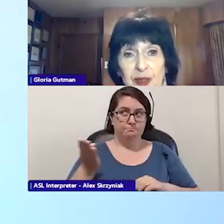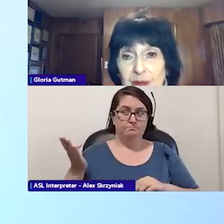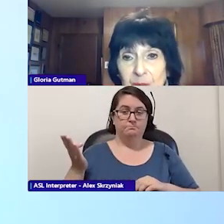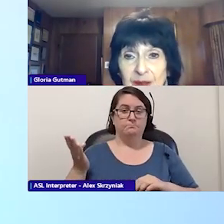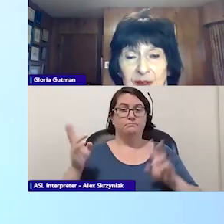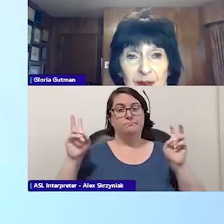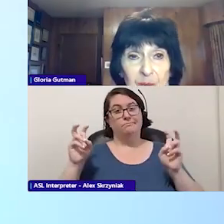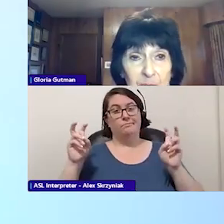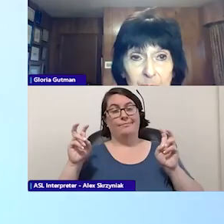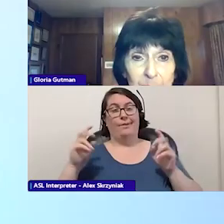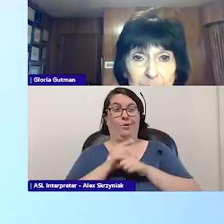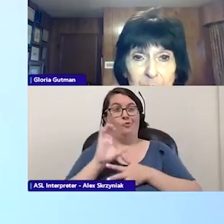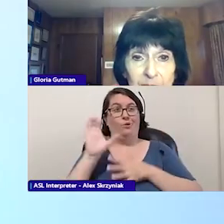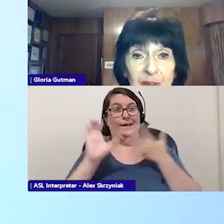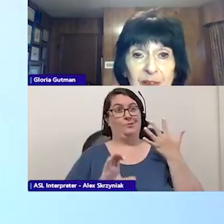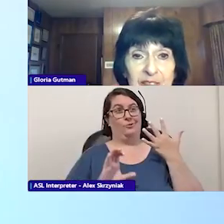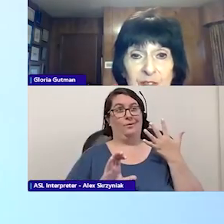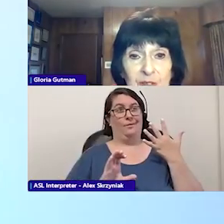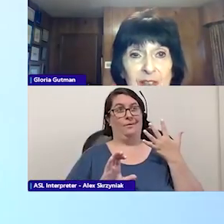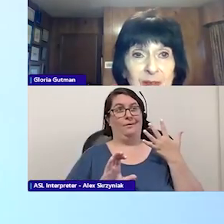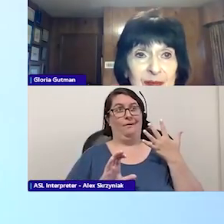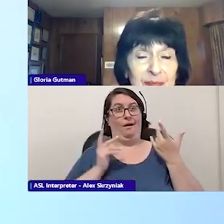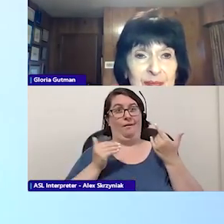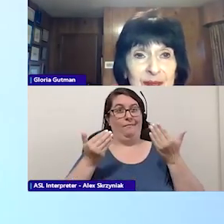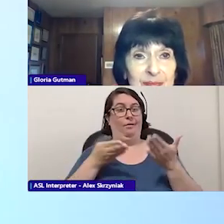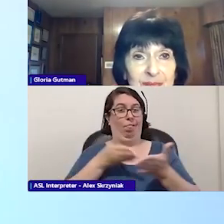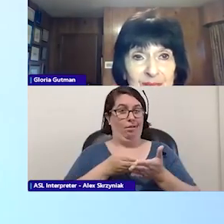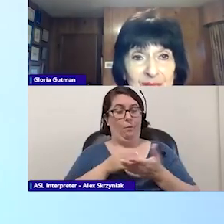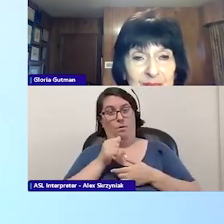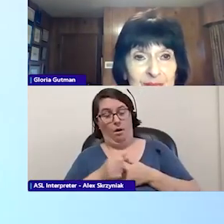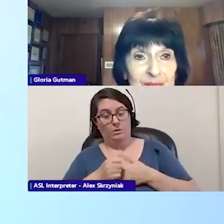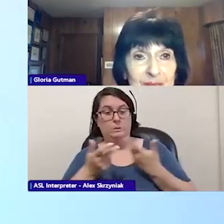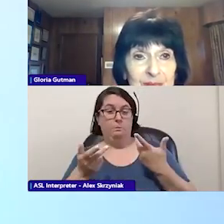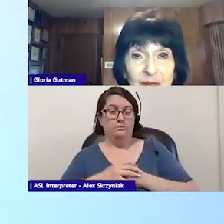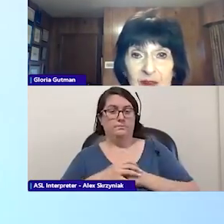usual criterion of being a perpetrator. Next slide.